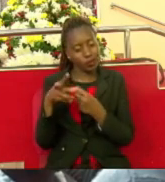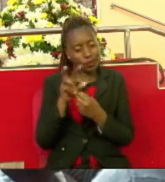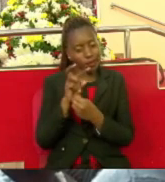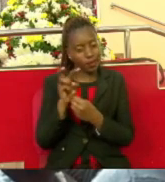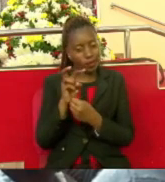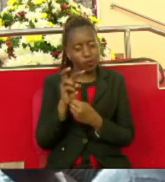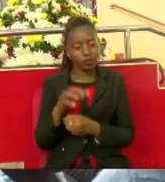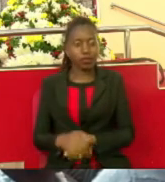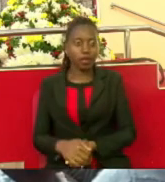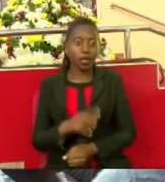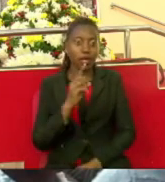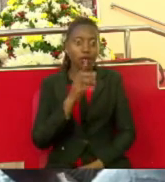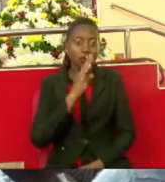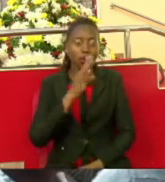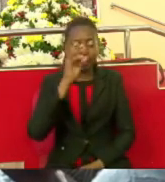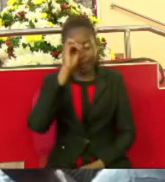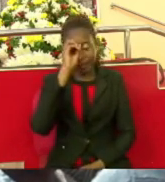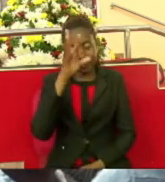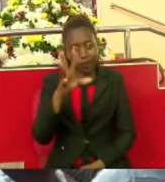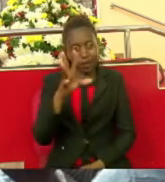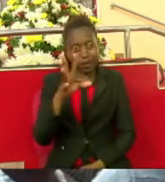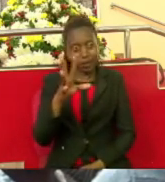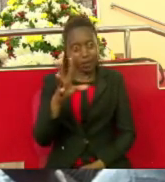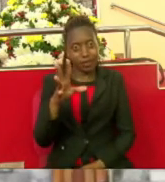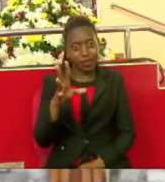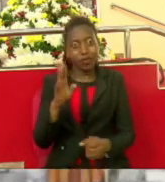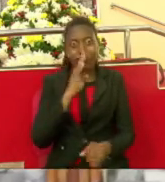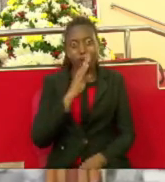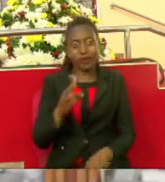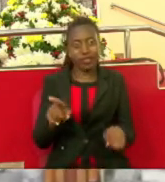And you'll be surprised that they will just be like you.